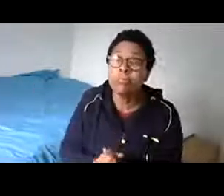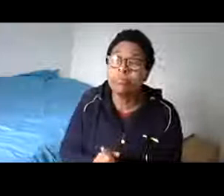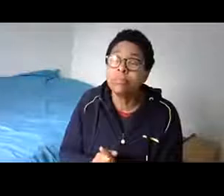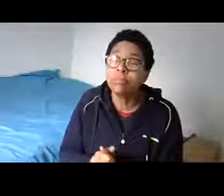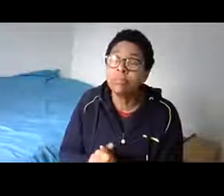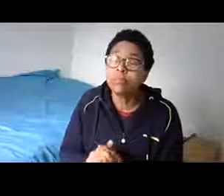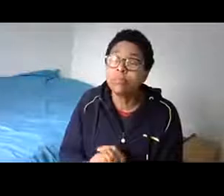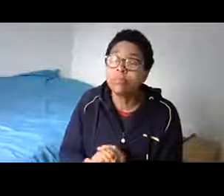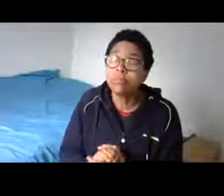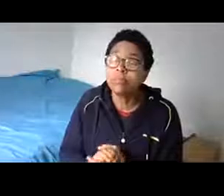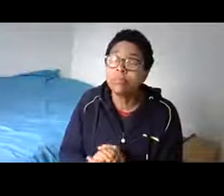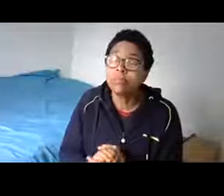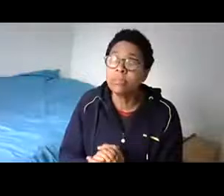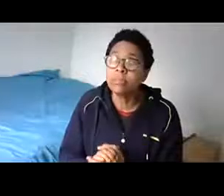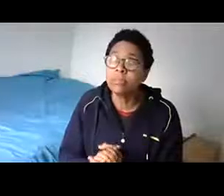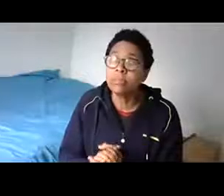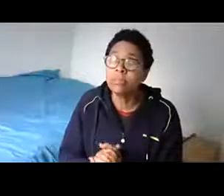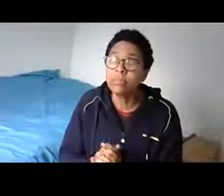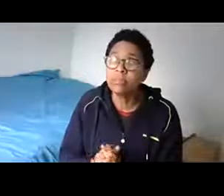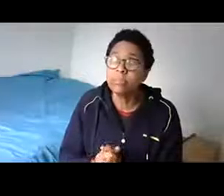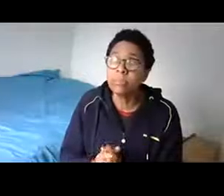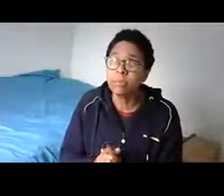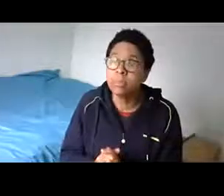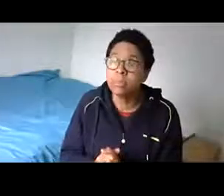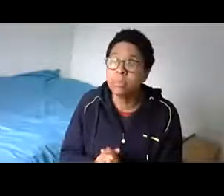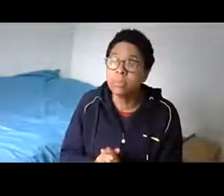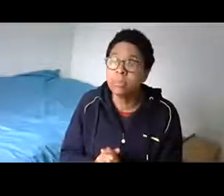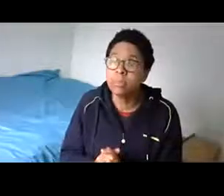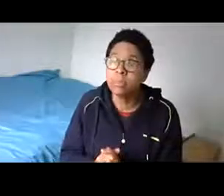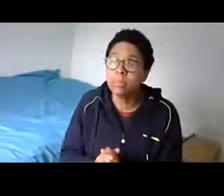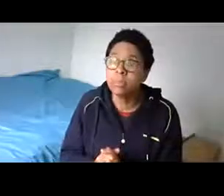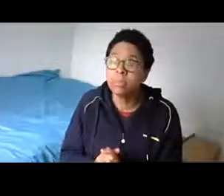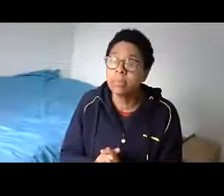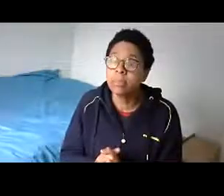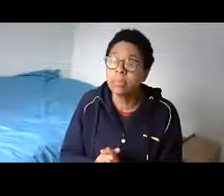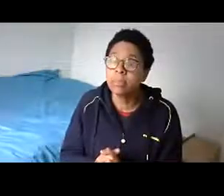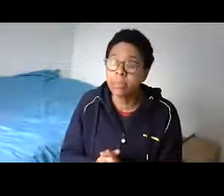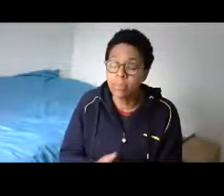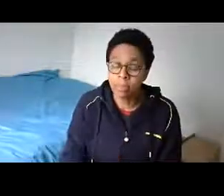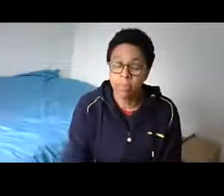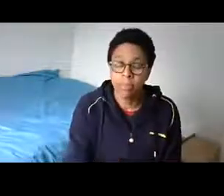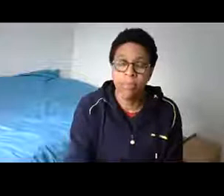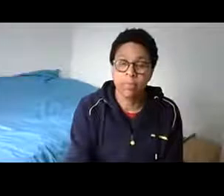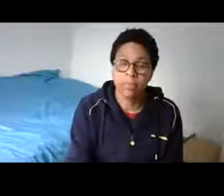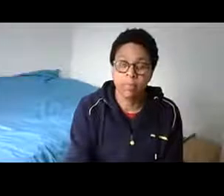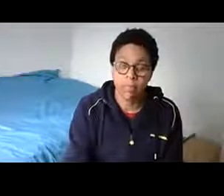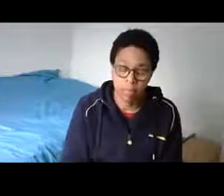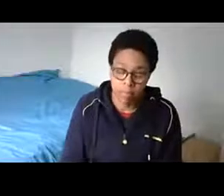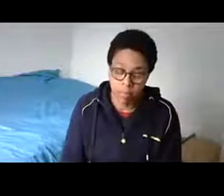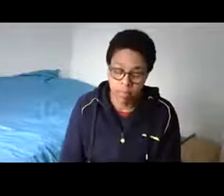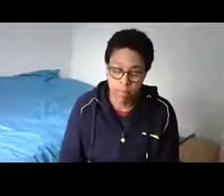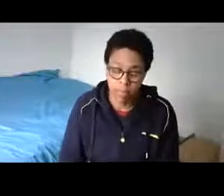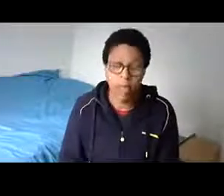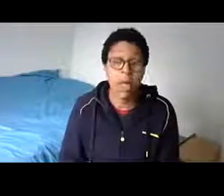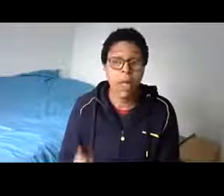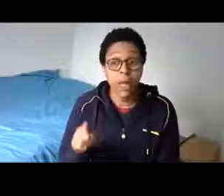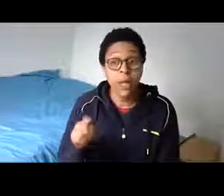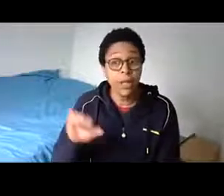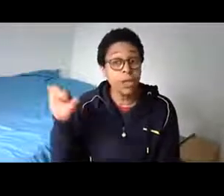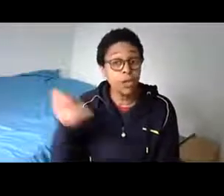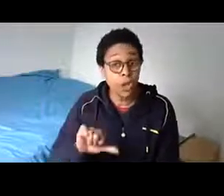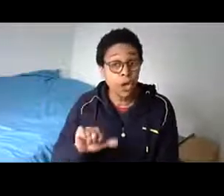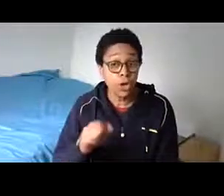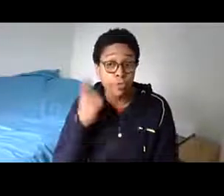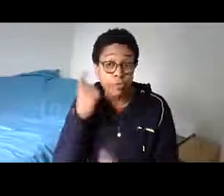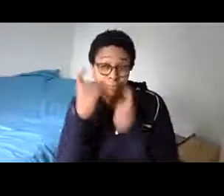basically, yeah, I think I mentioned all that, and they should, if they take into account your DLA or